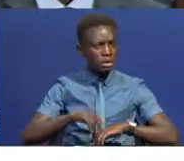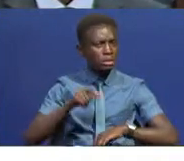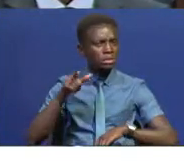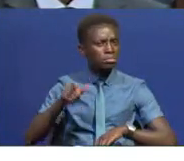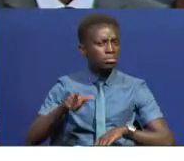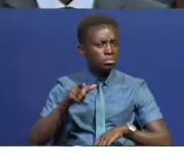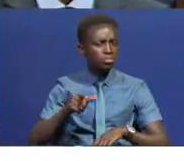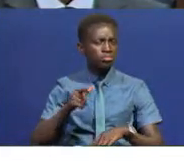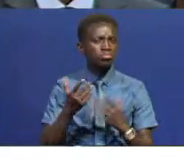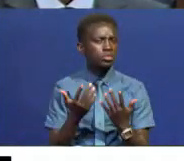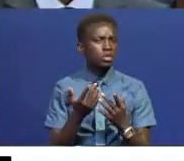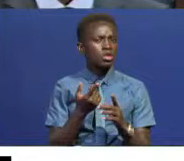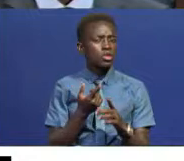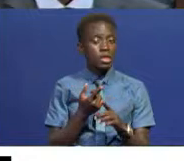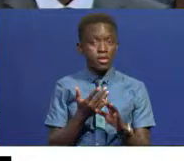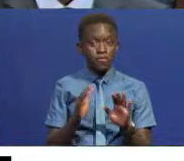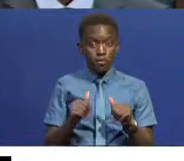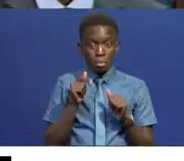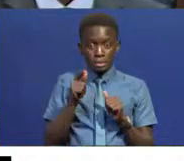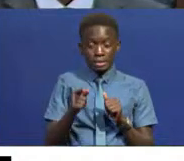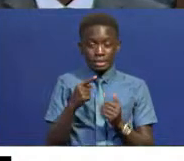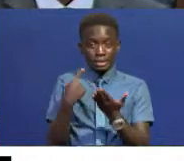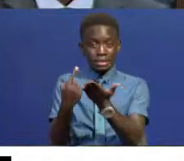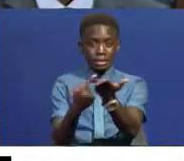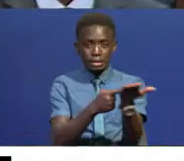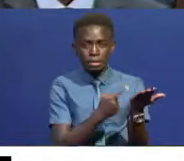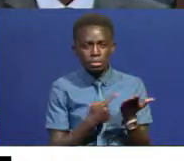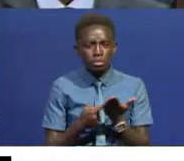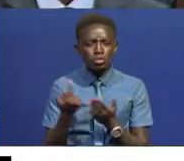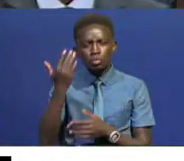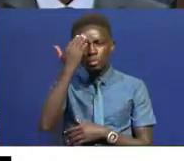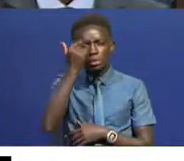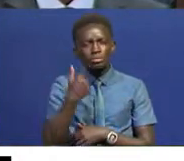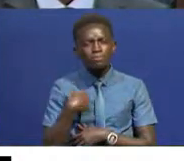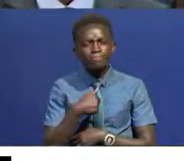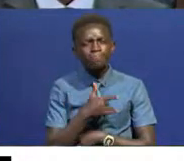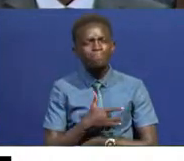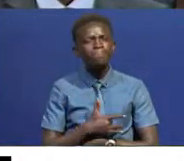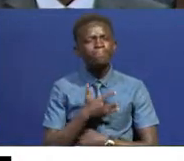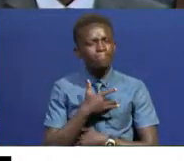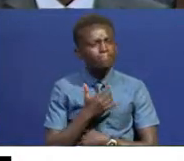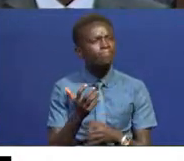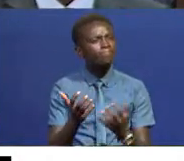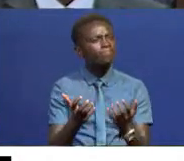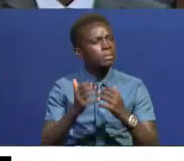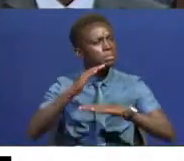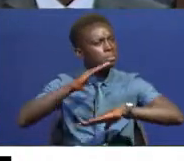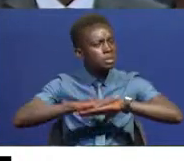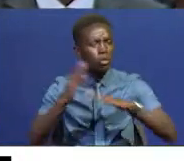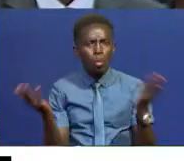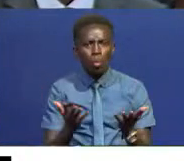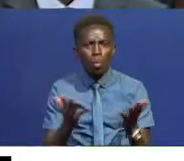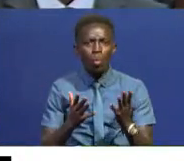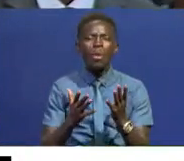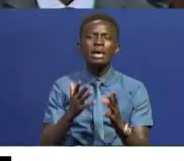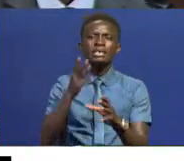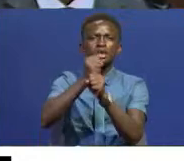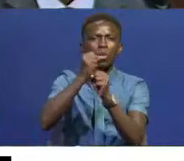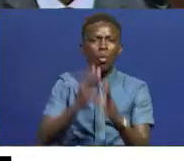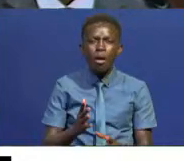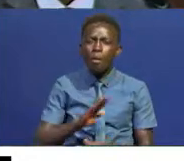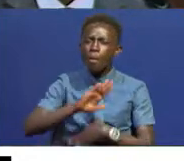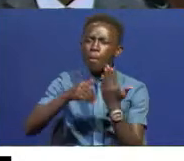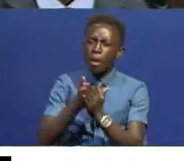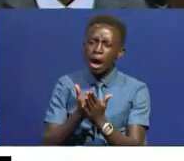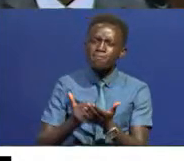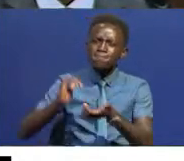discussions because we recognize the urgent need for a platform where stakeholders engage on strategies and action plans